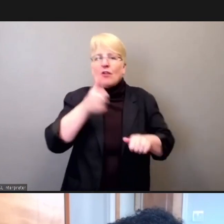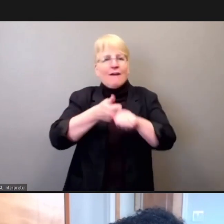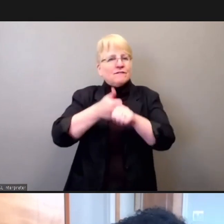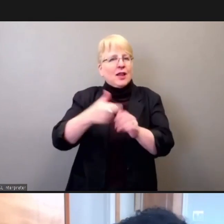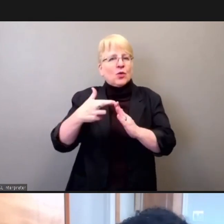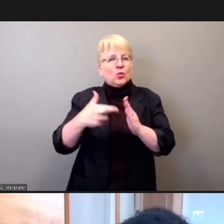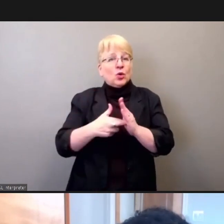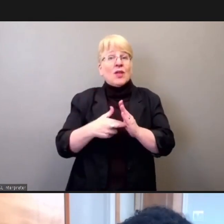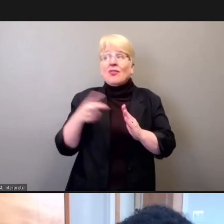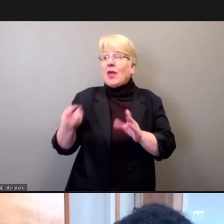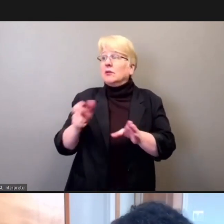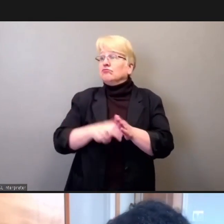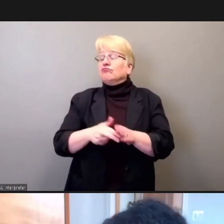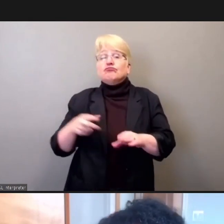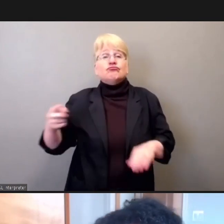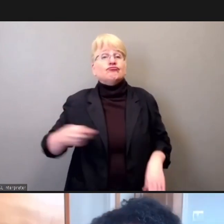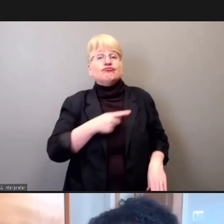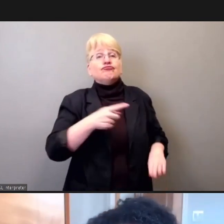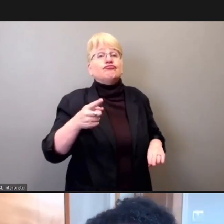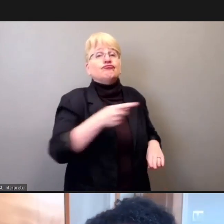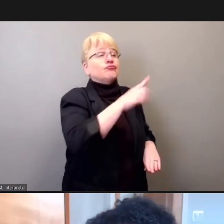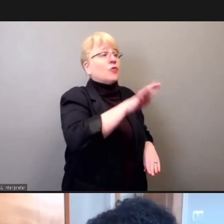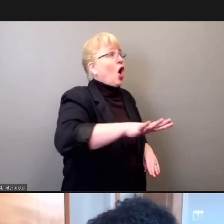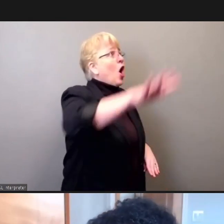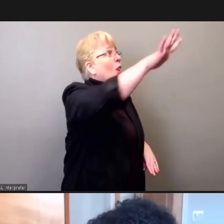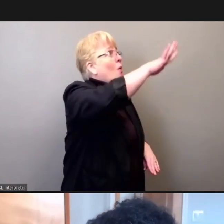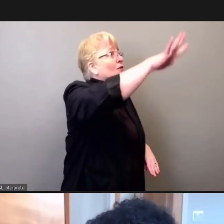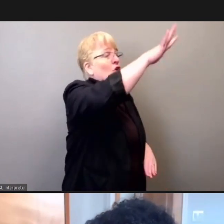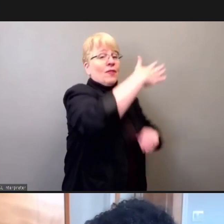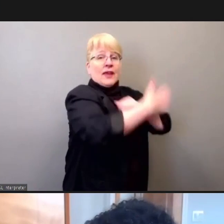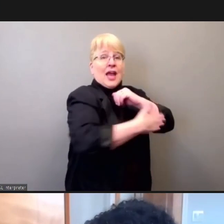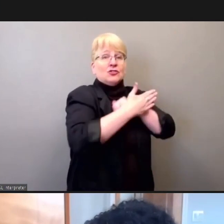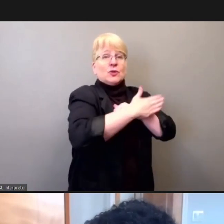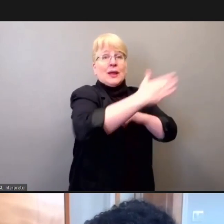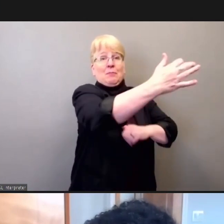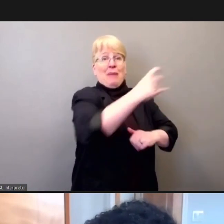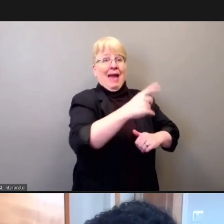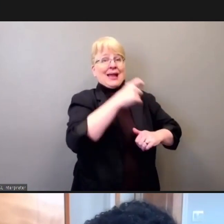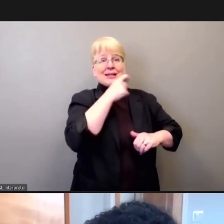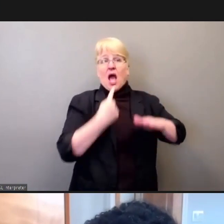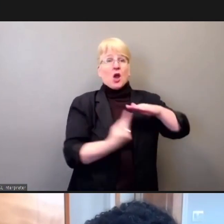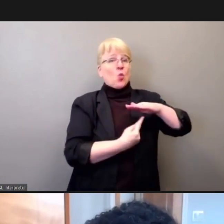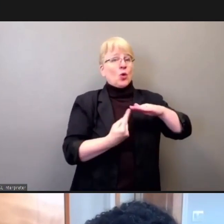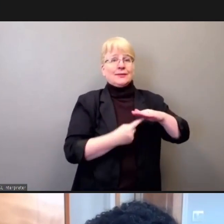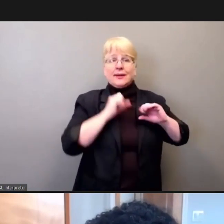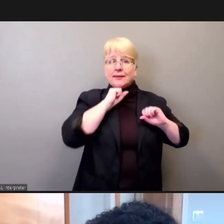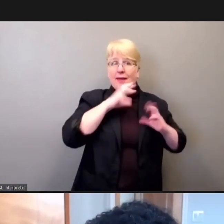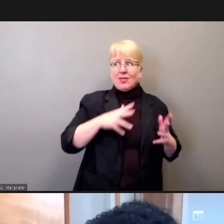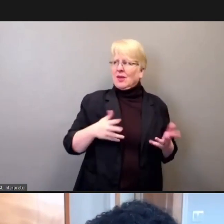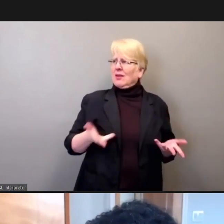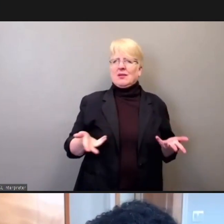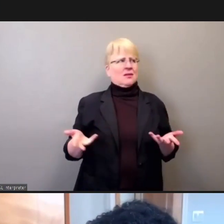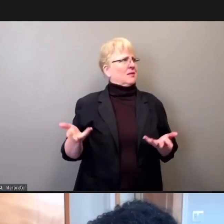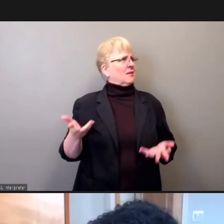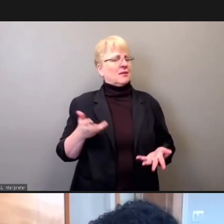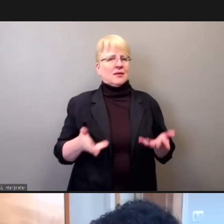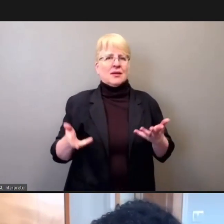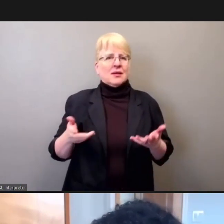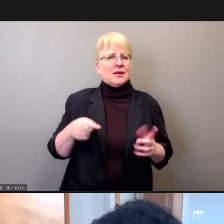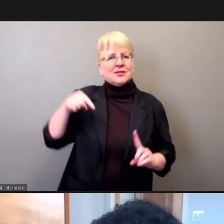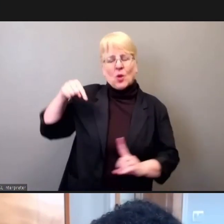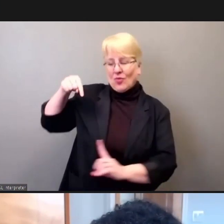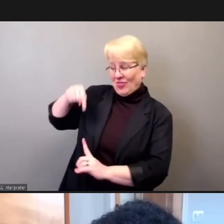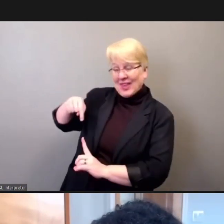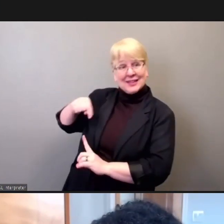the country. They're not quarantining. This puts us in the safest environment and providing the most opportunity